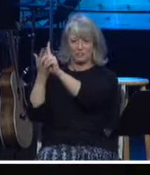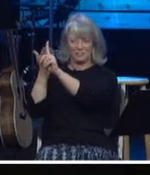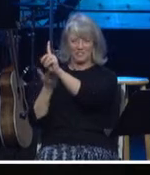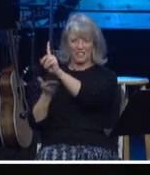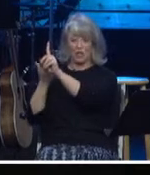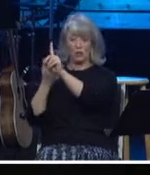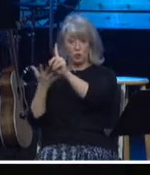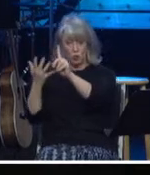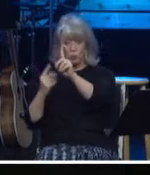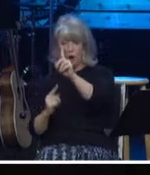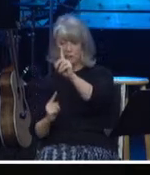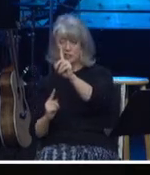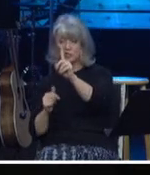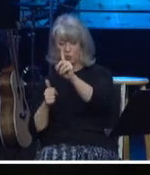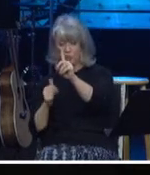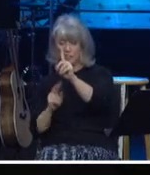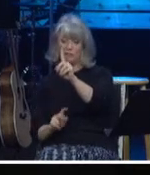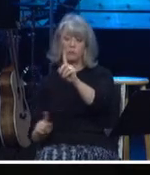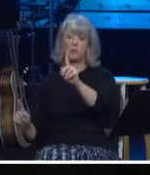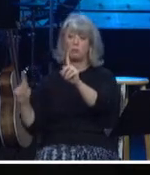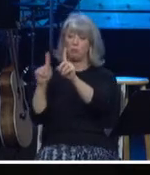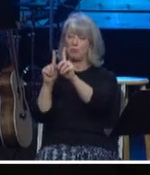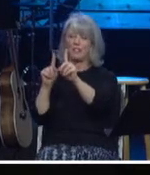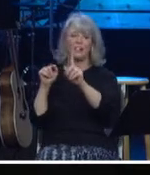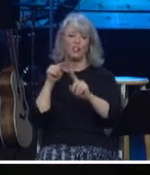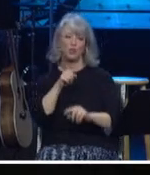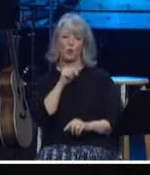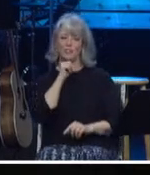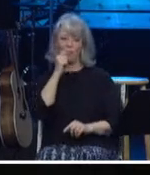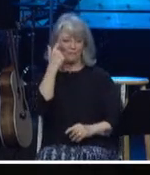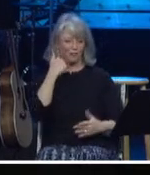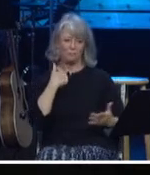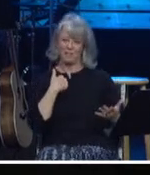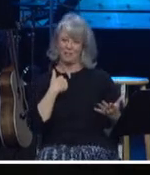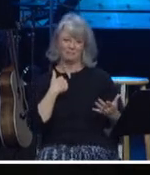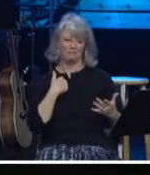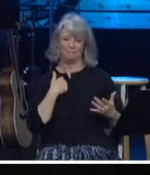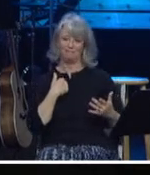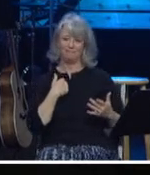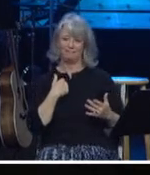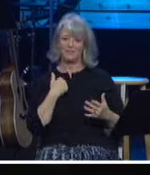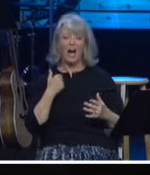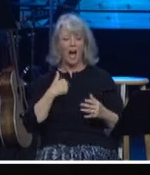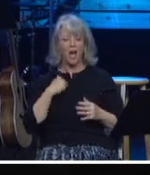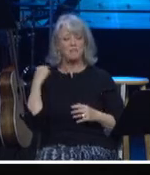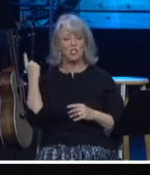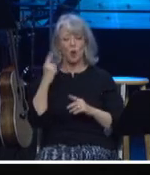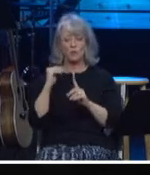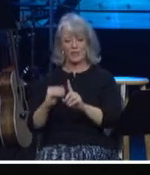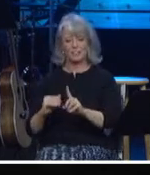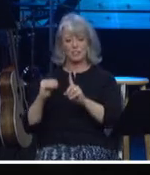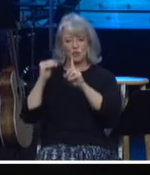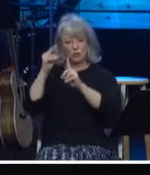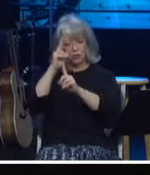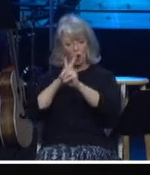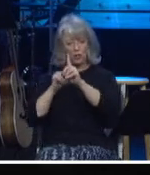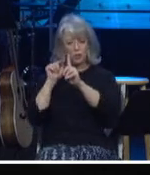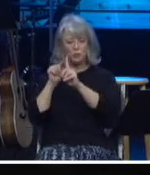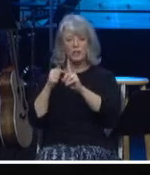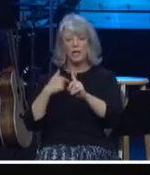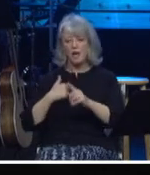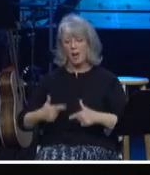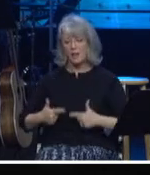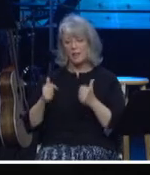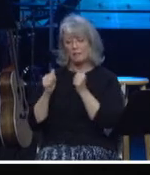you want to exalt yourself, you're not for me. I'm the only exalted one. And I dwell with those who are